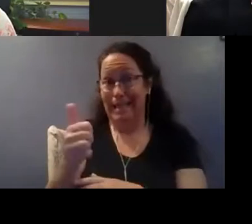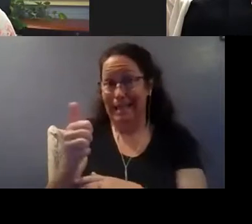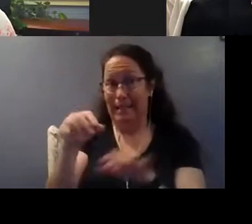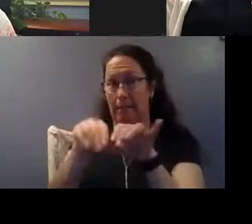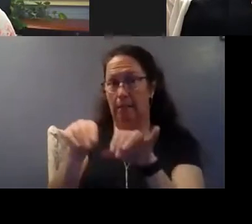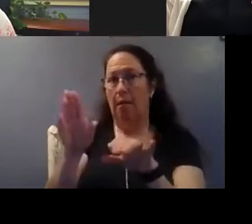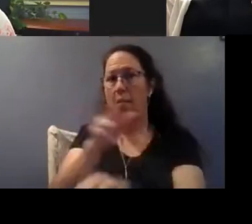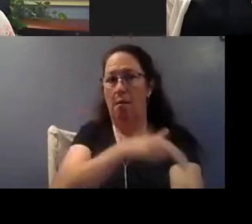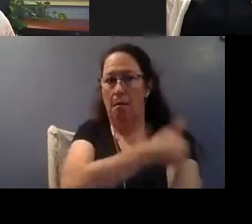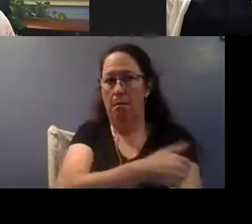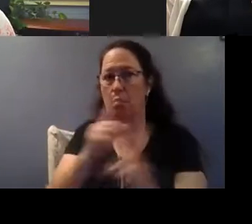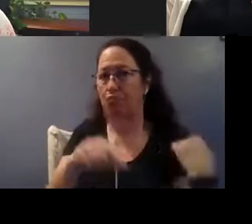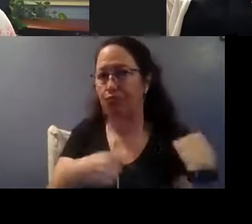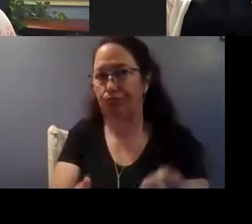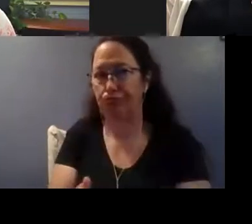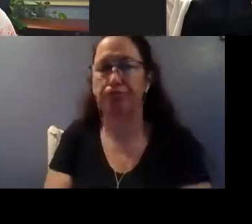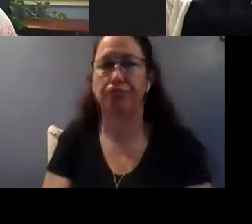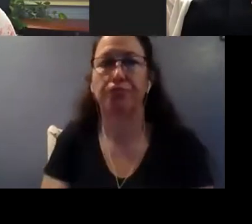Rock Island County.